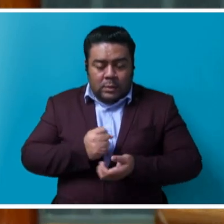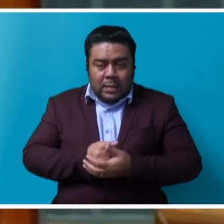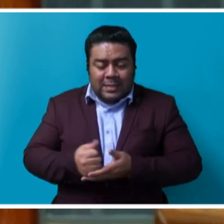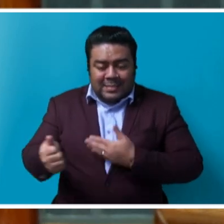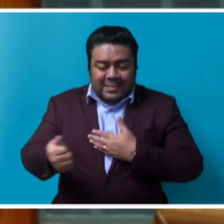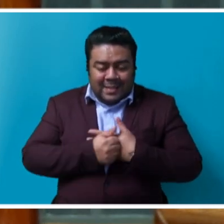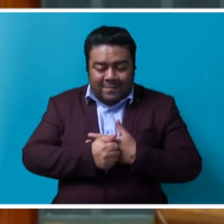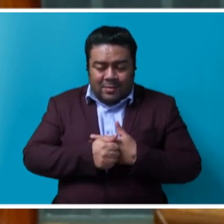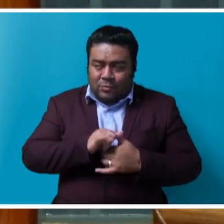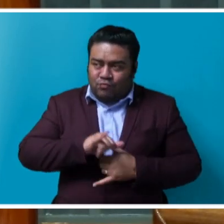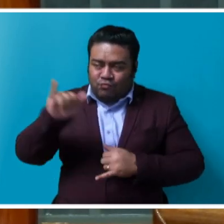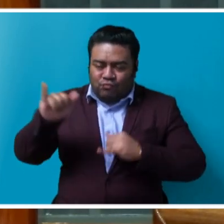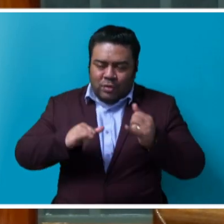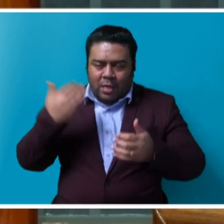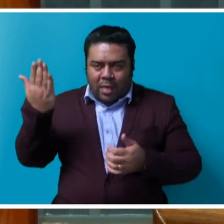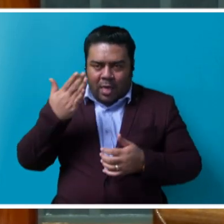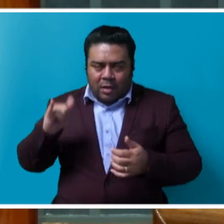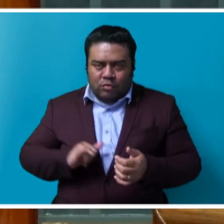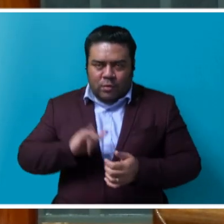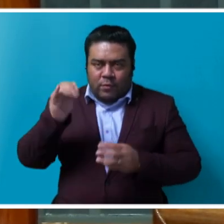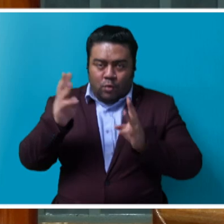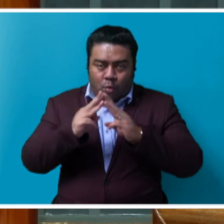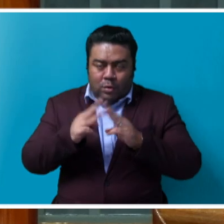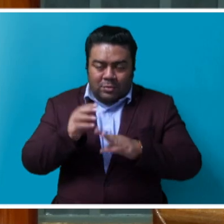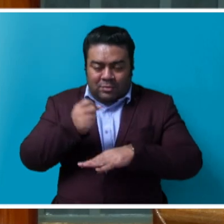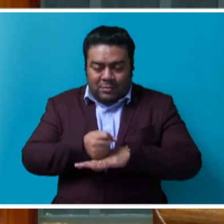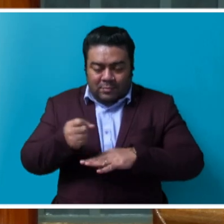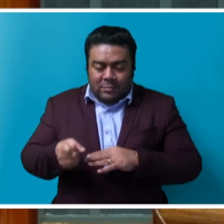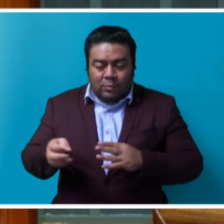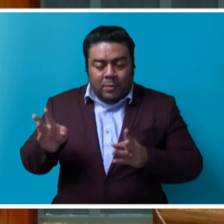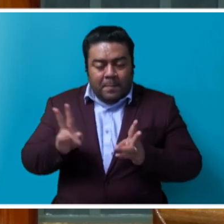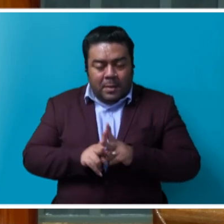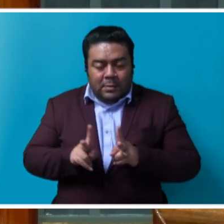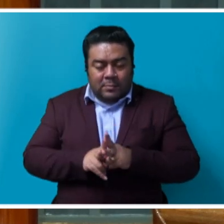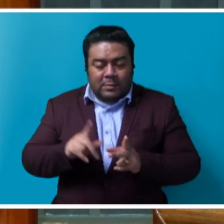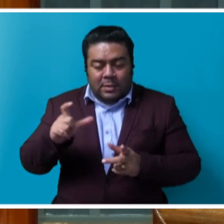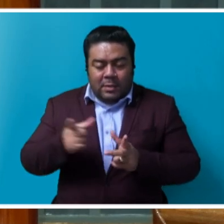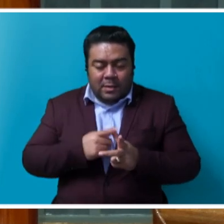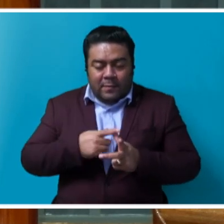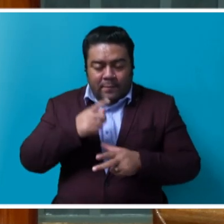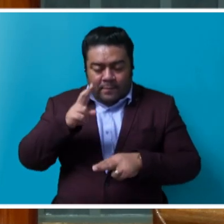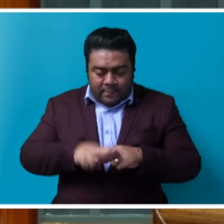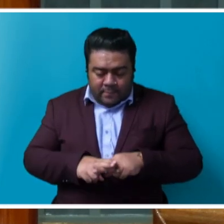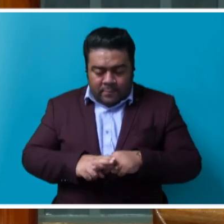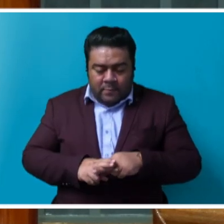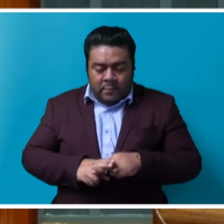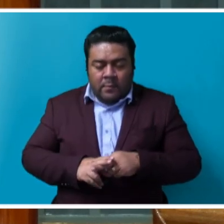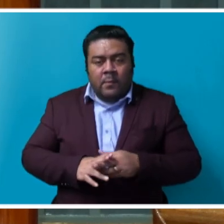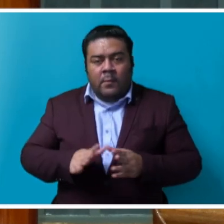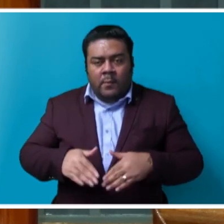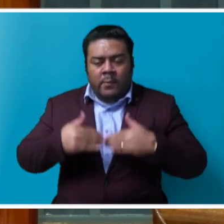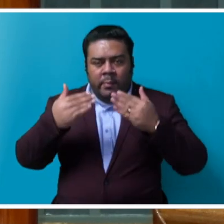globally. The coalition government, in partnership with CAF and Fiji Airways, is fully committed to maintaining the highest standards